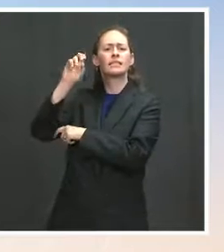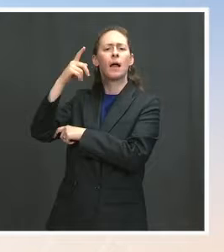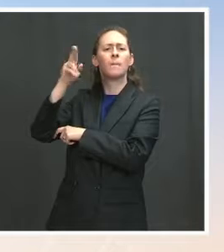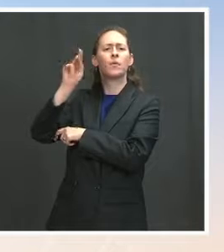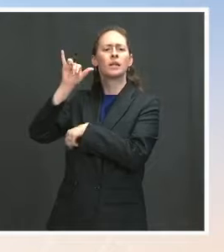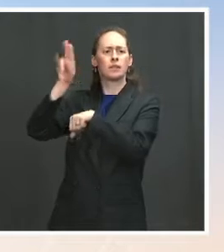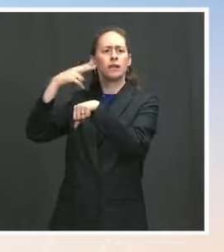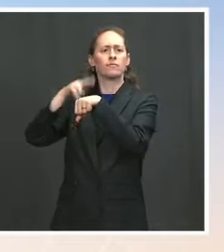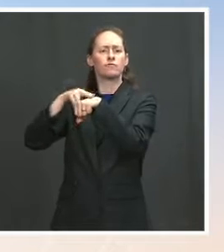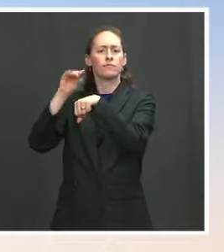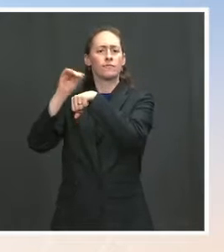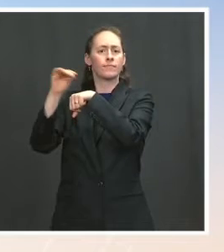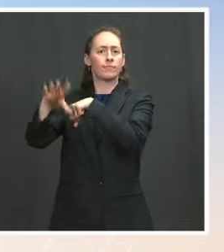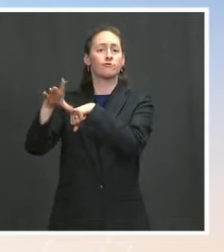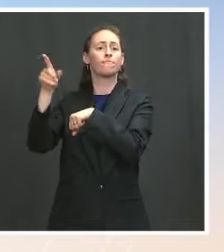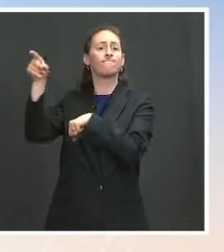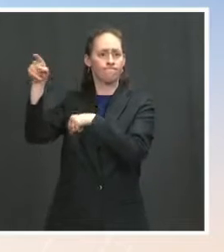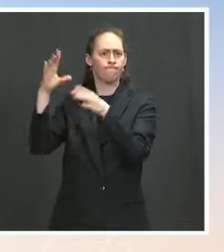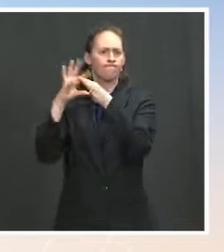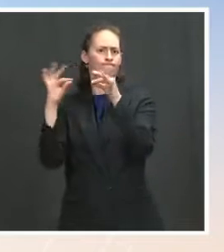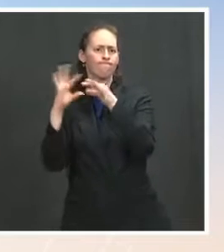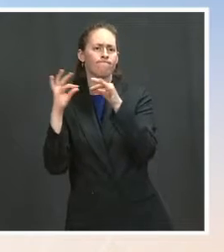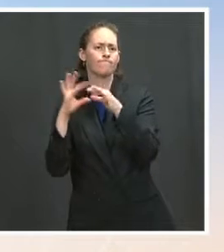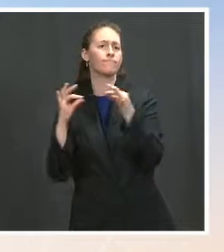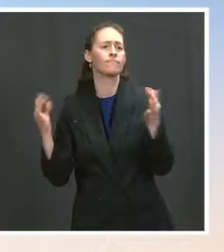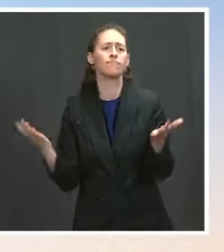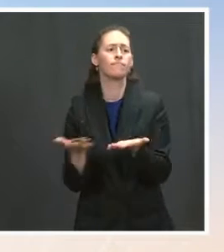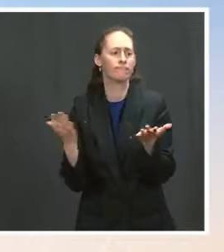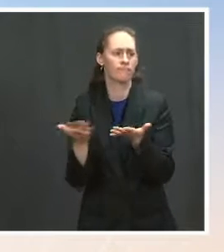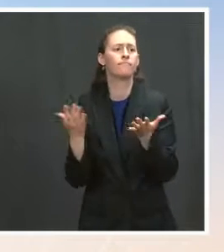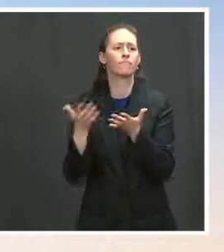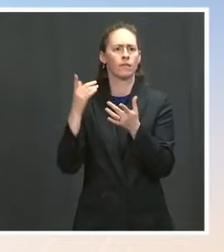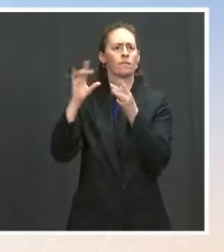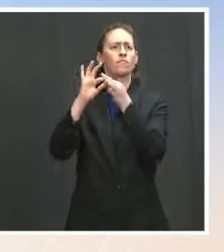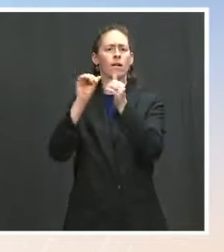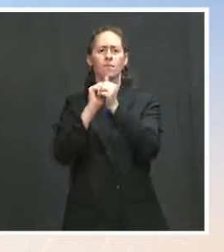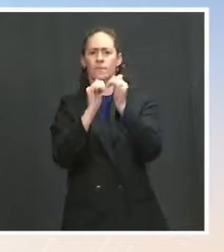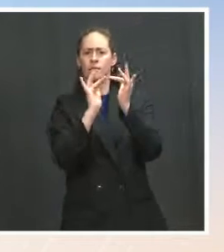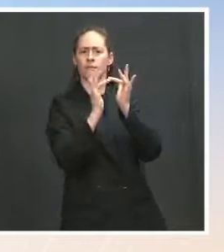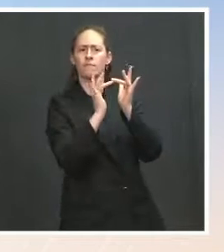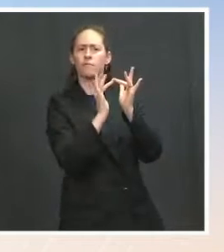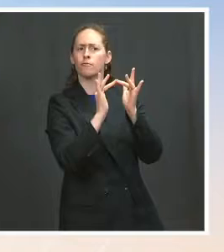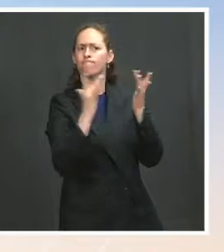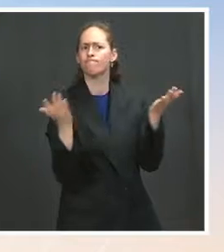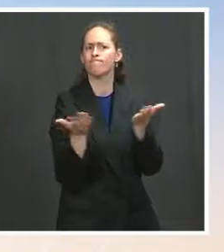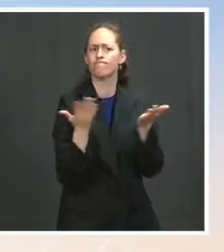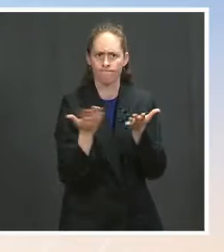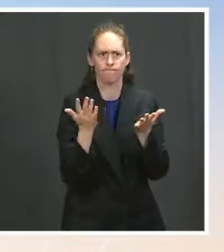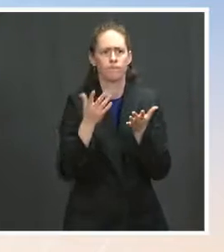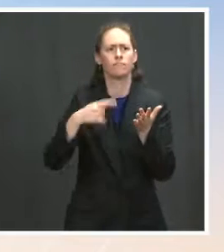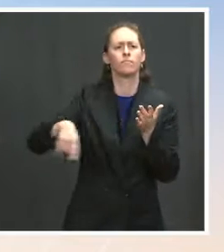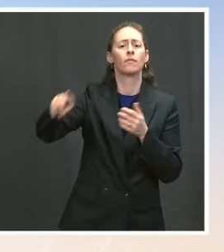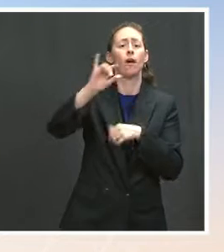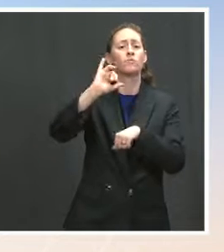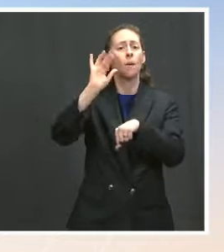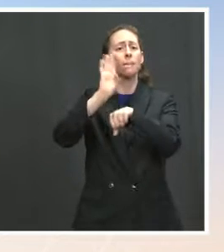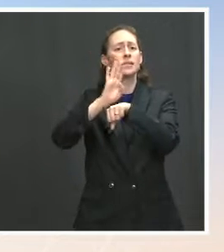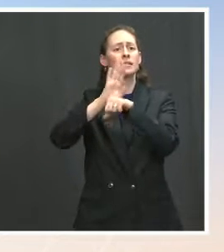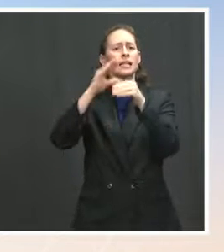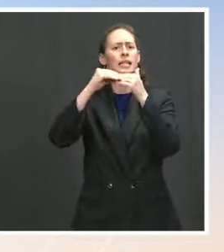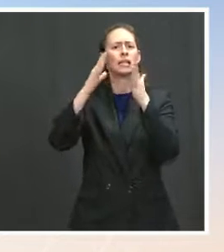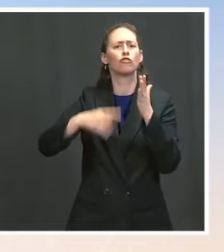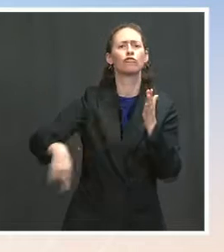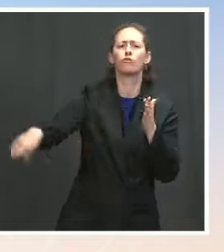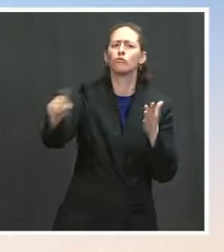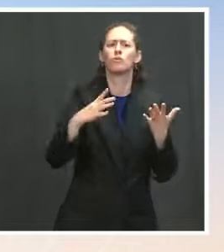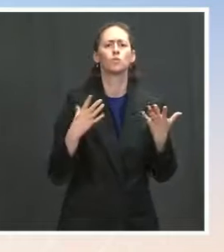of times, released an open memo to corporate executives and business leaders urging them to take immediate steps to address the threat of